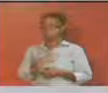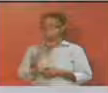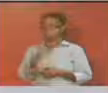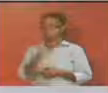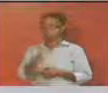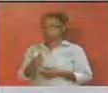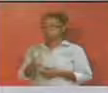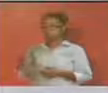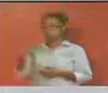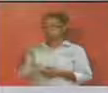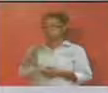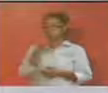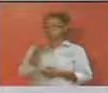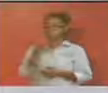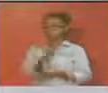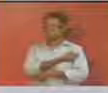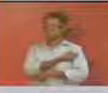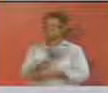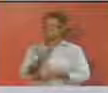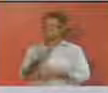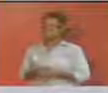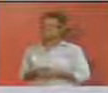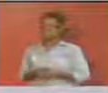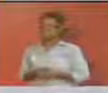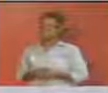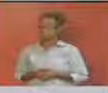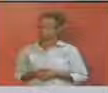you over to the CMO to talk about the formula.